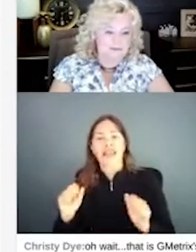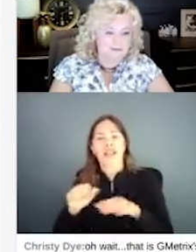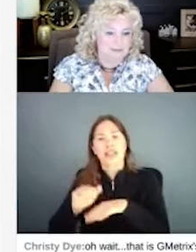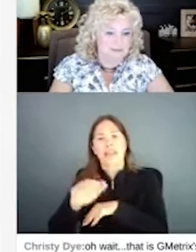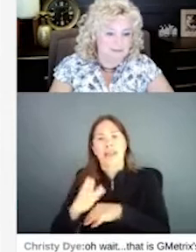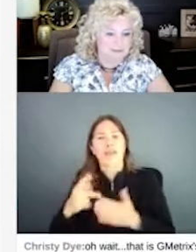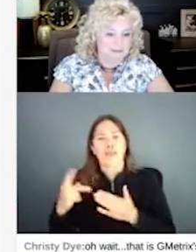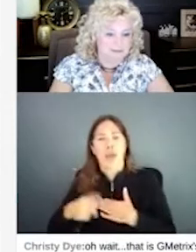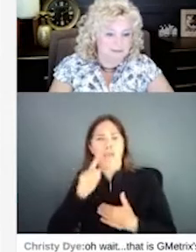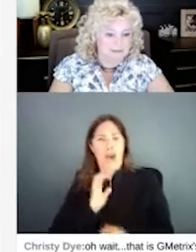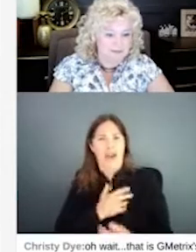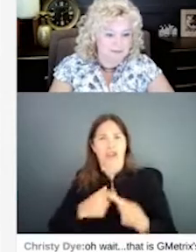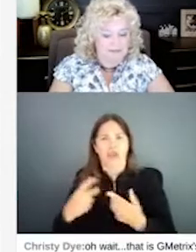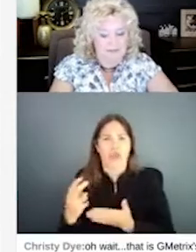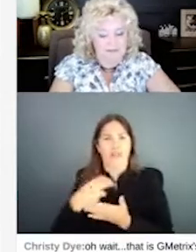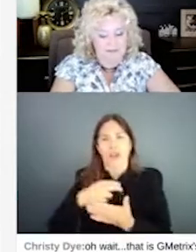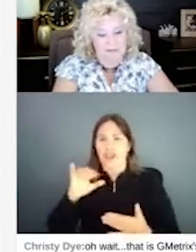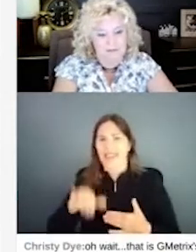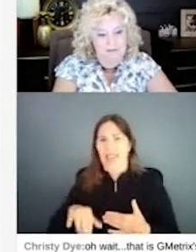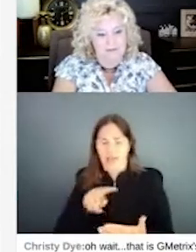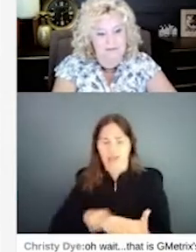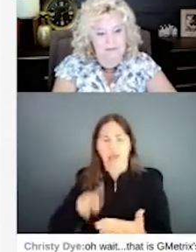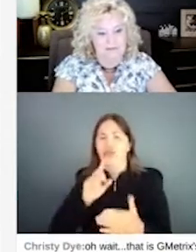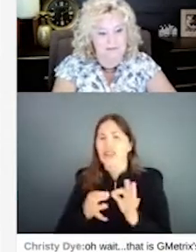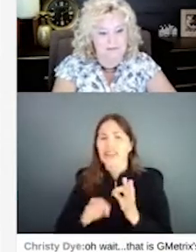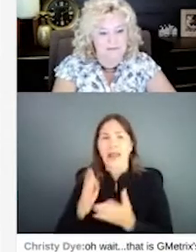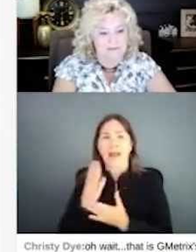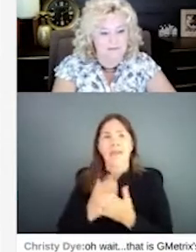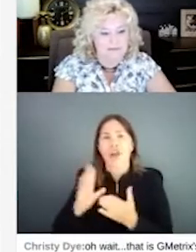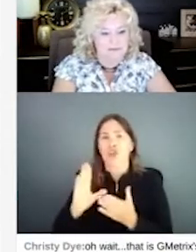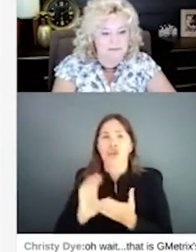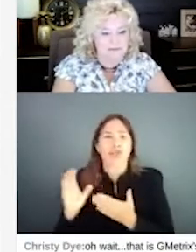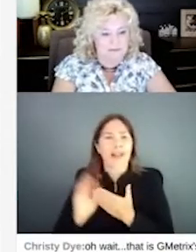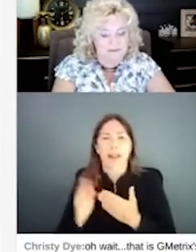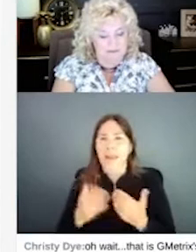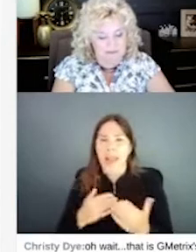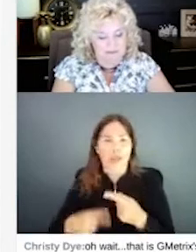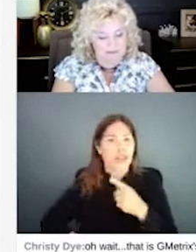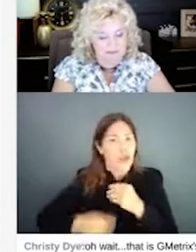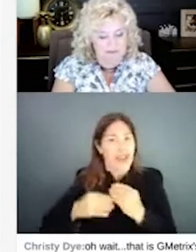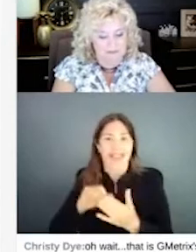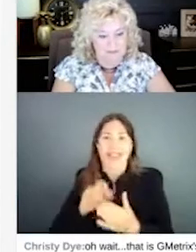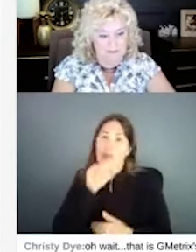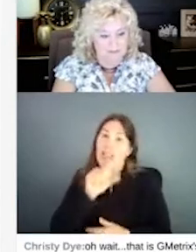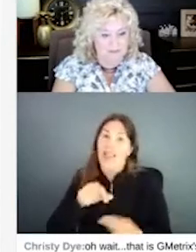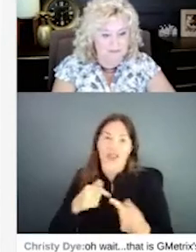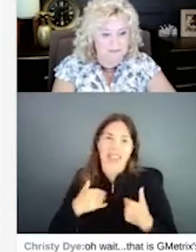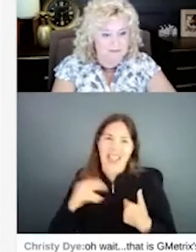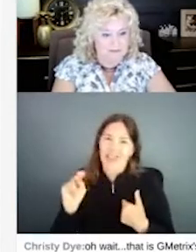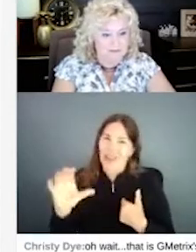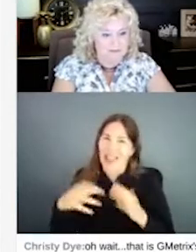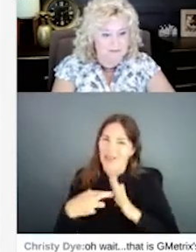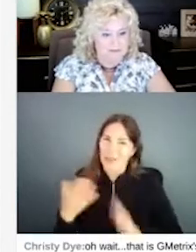us to review. It's really simple, and it can be a part of your curriculum anyway to have them participate in it. And we'd love to have North Carolina represented